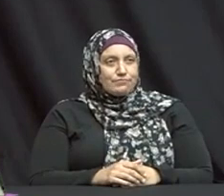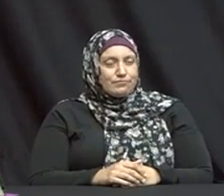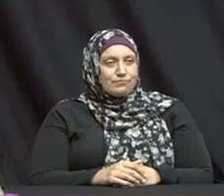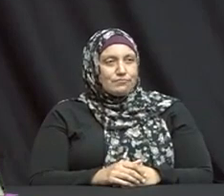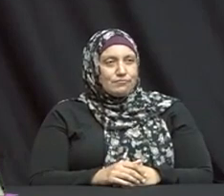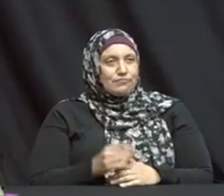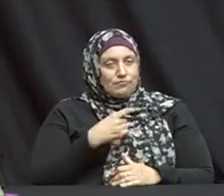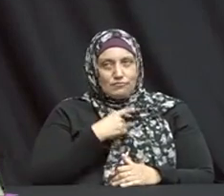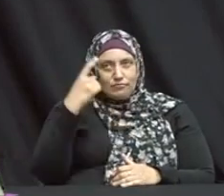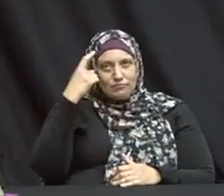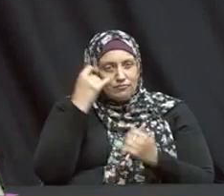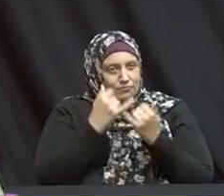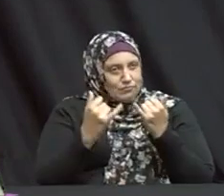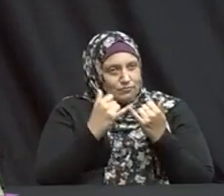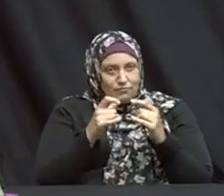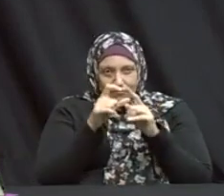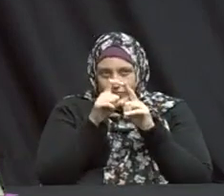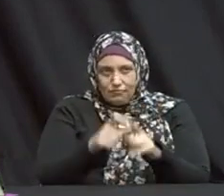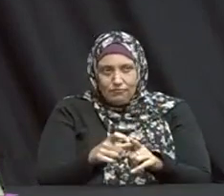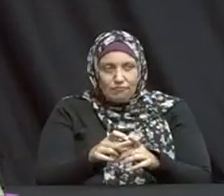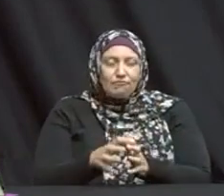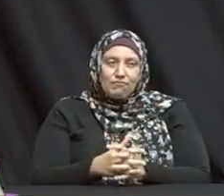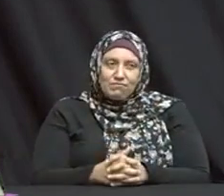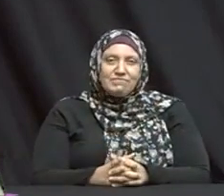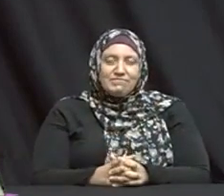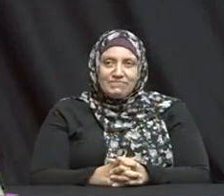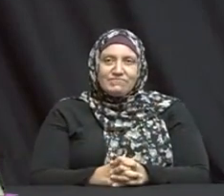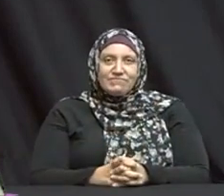agreement. I guess it's a big question.